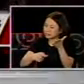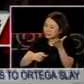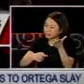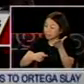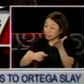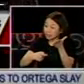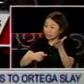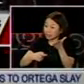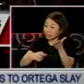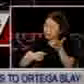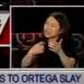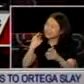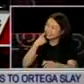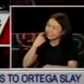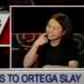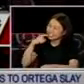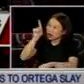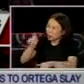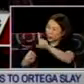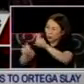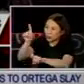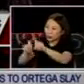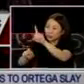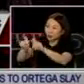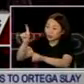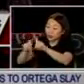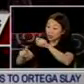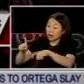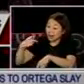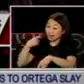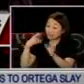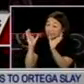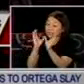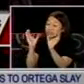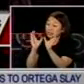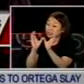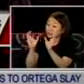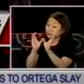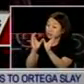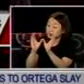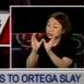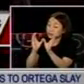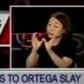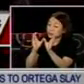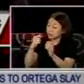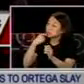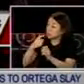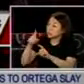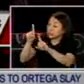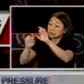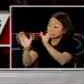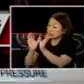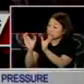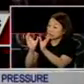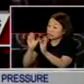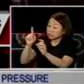when you were asked extensively on that certification, you said the certification appeared in the as